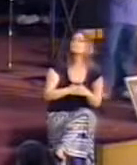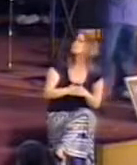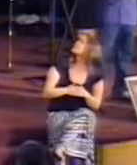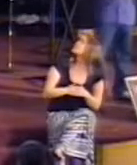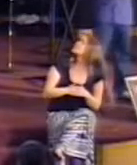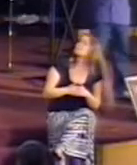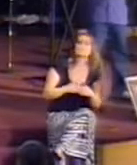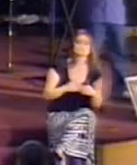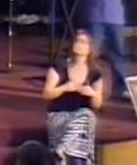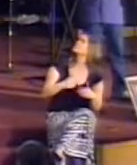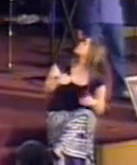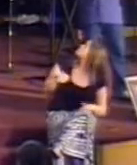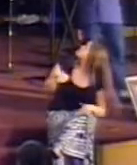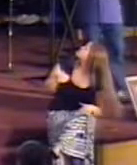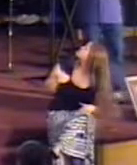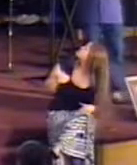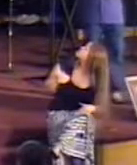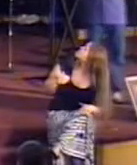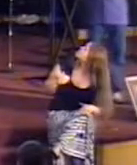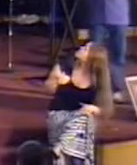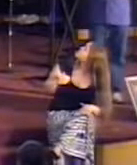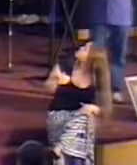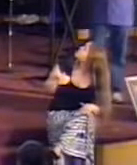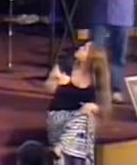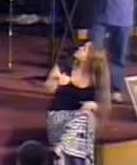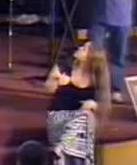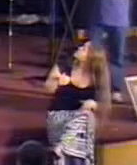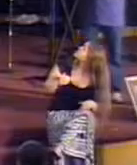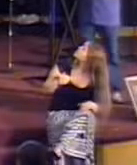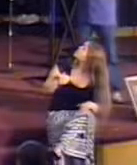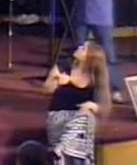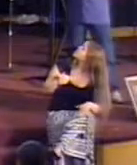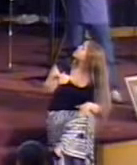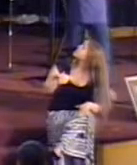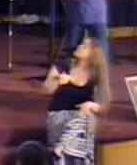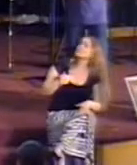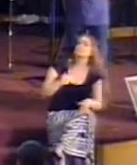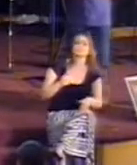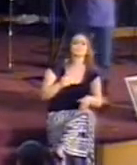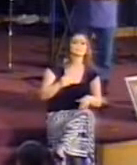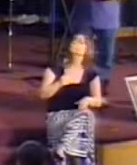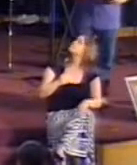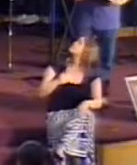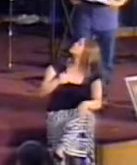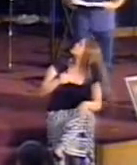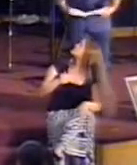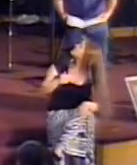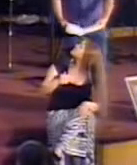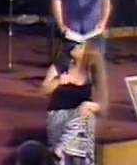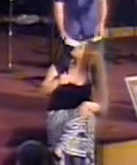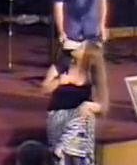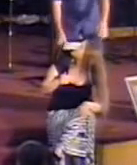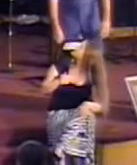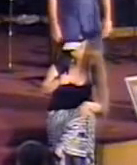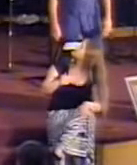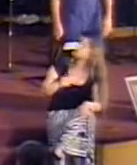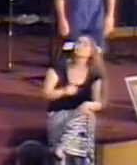parts of the sea, Jonah knows about that, doesn't he? Even there your hand will lead me and your right hand will lay hold of